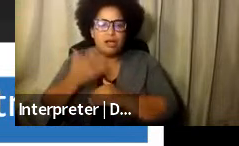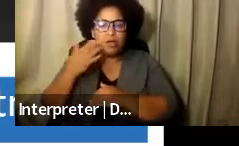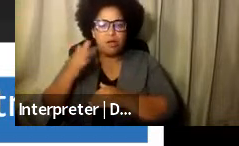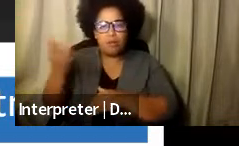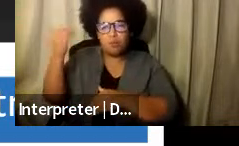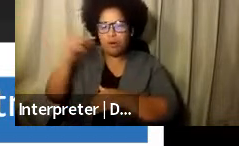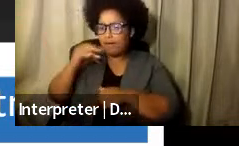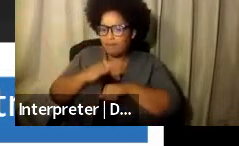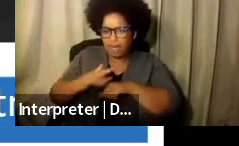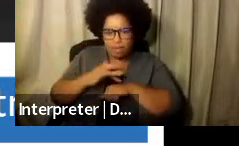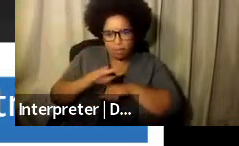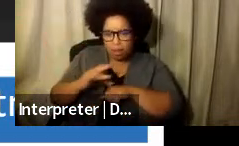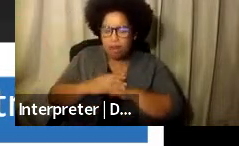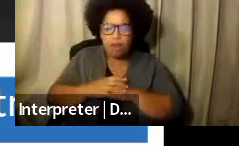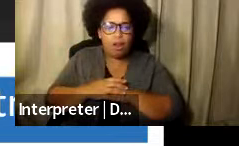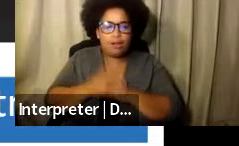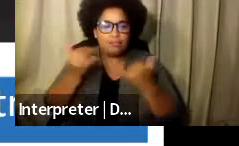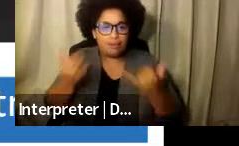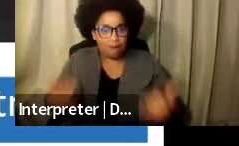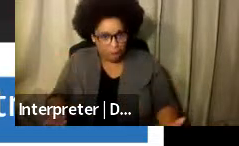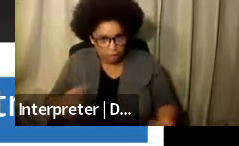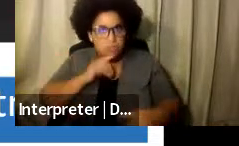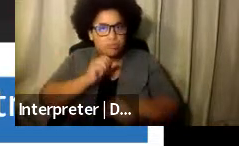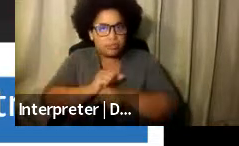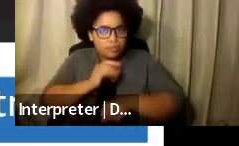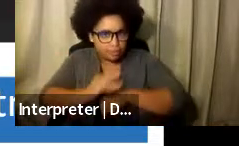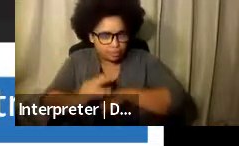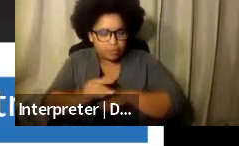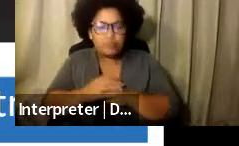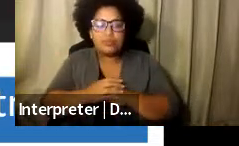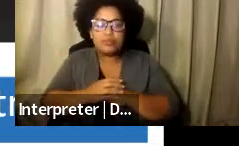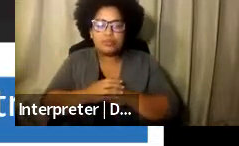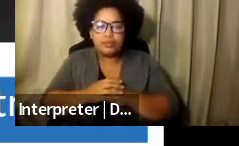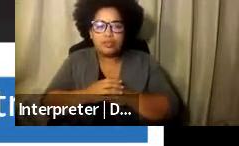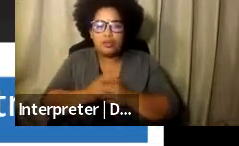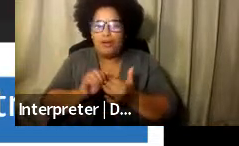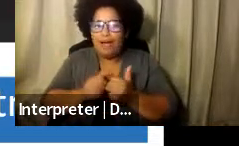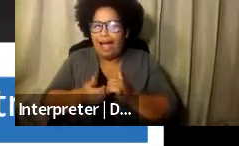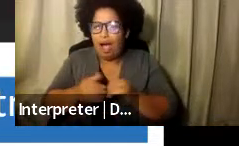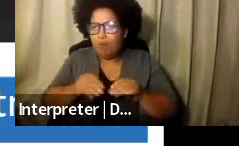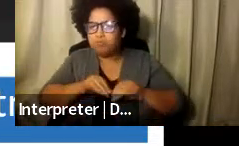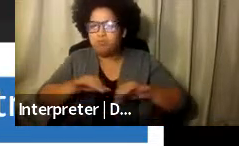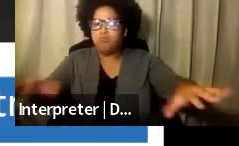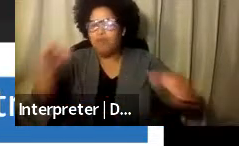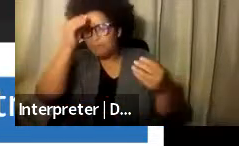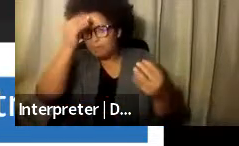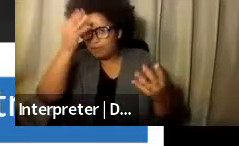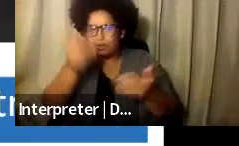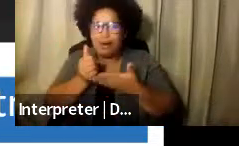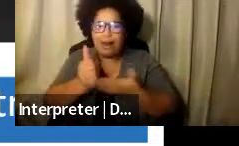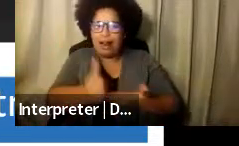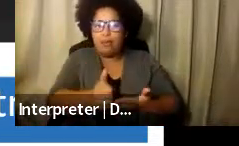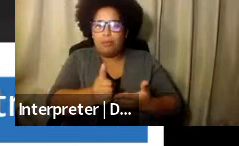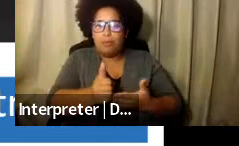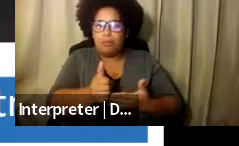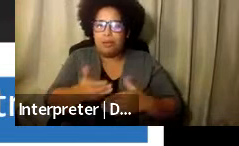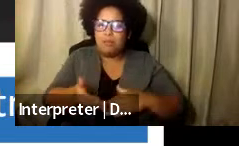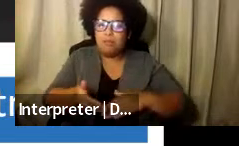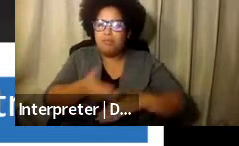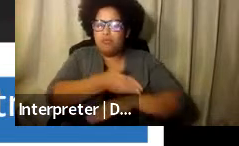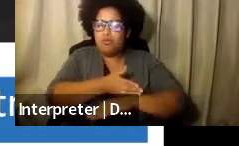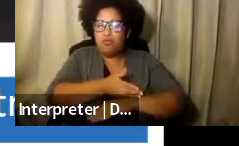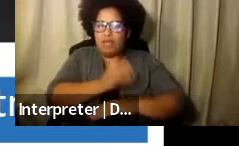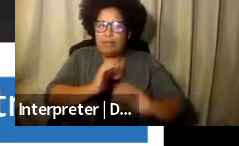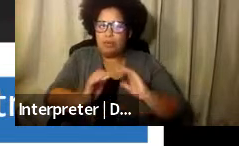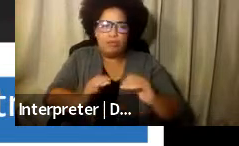not as available, and now they are actually. So how do we get the word out and help improve that?